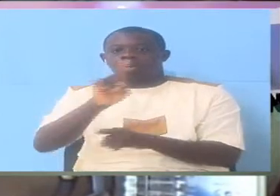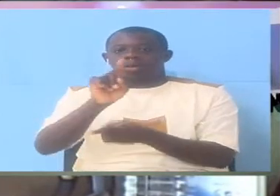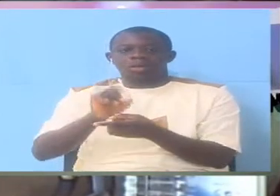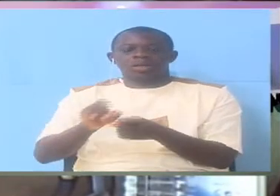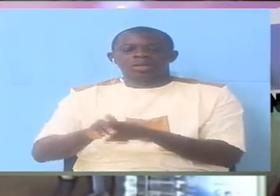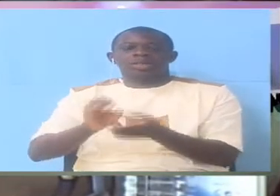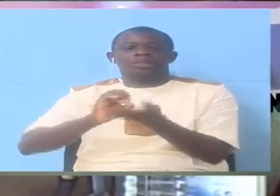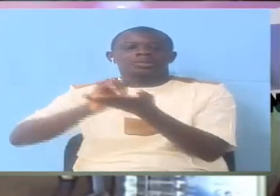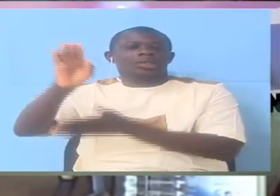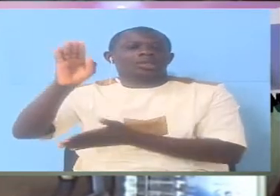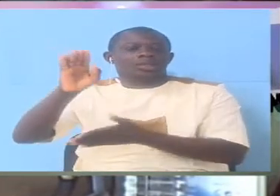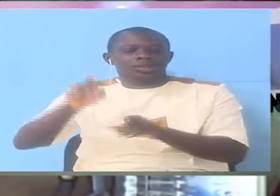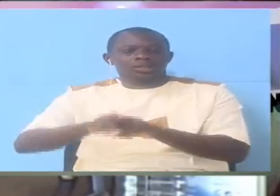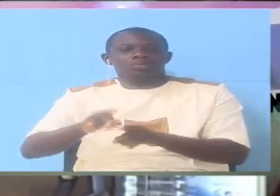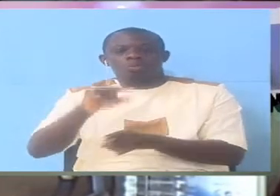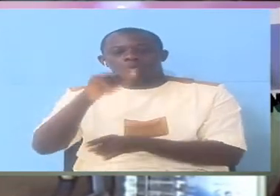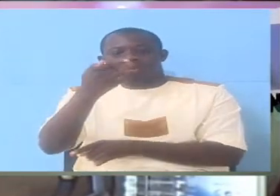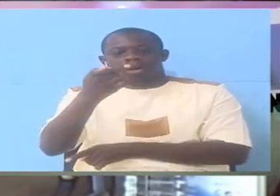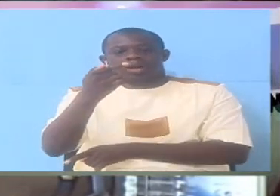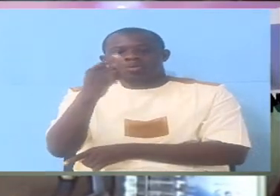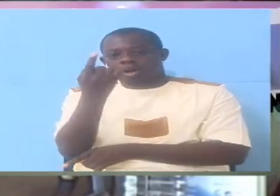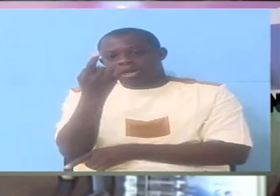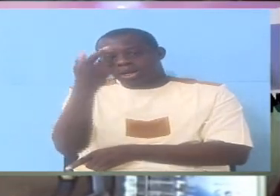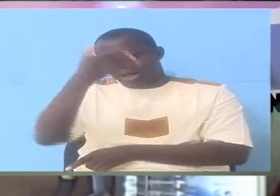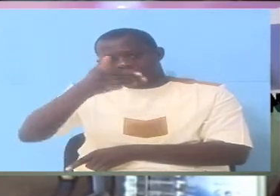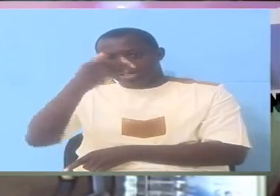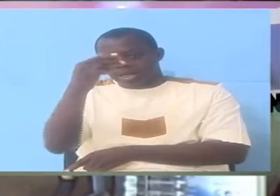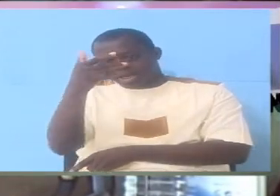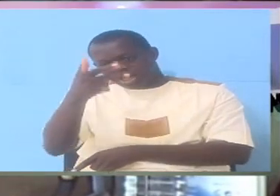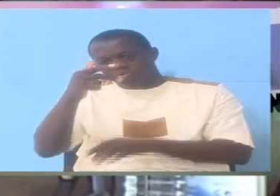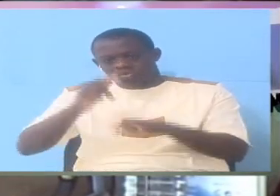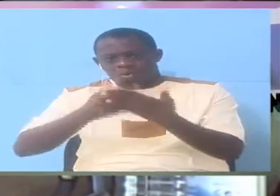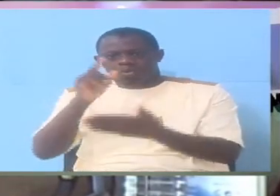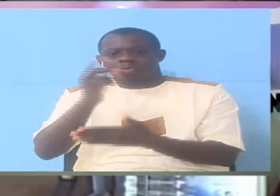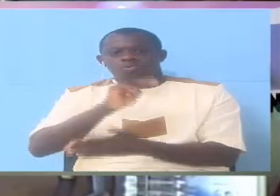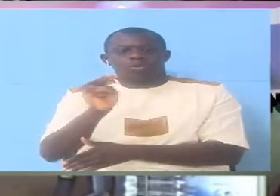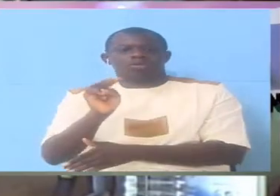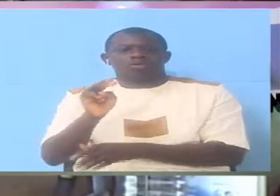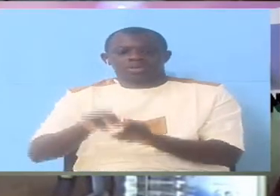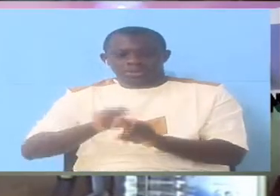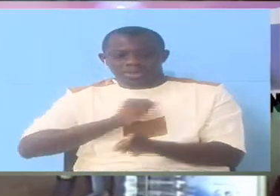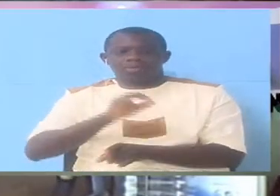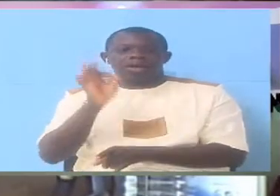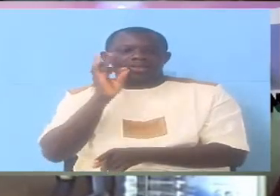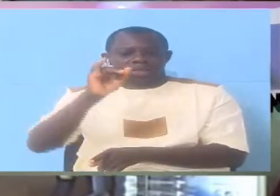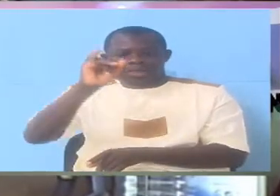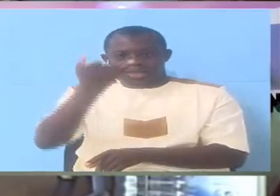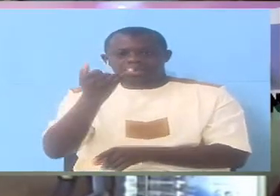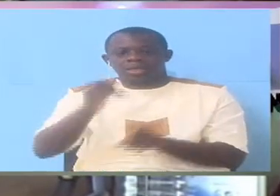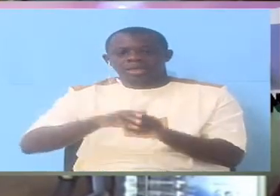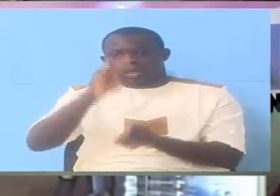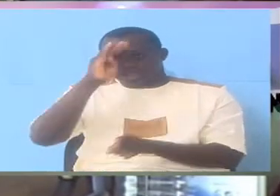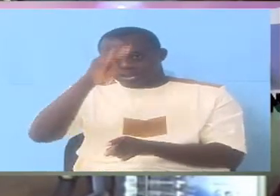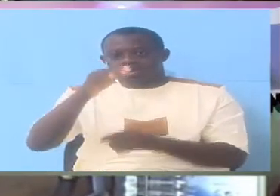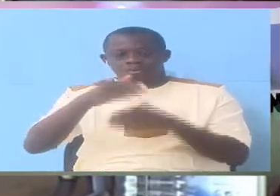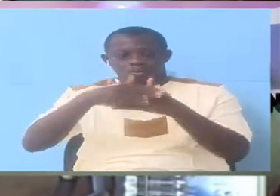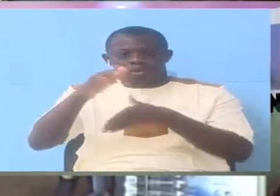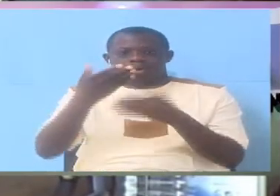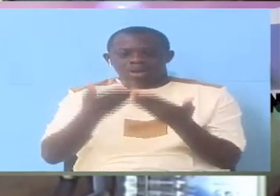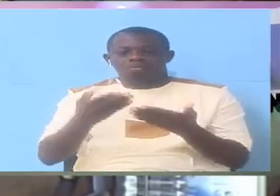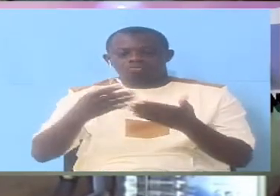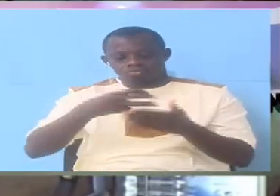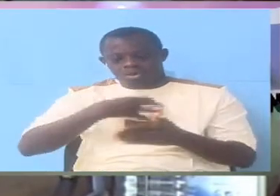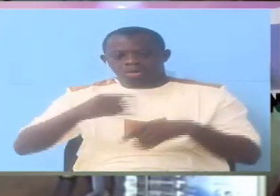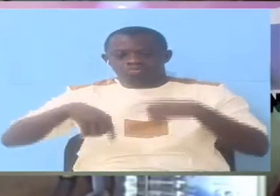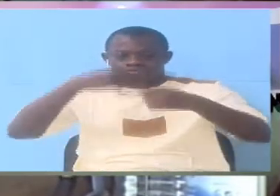submitted as Exhibit 198? Yes, Mr. Chair. Fine. Thank you very much indeed. We may now